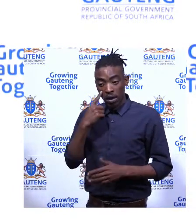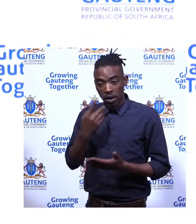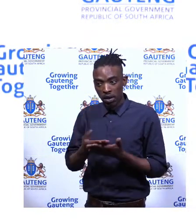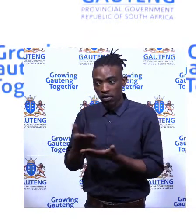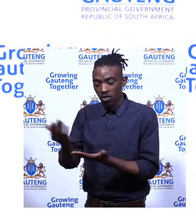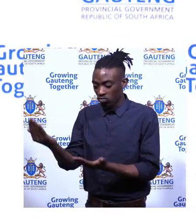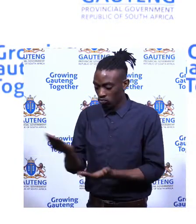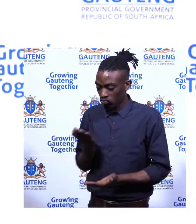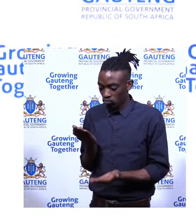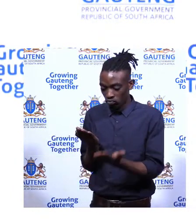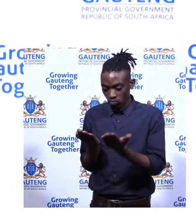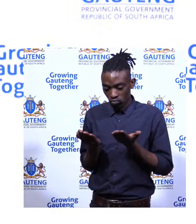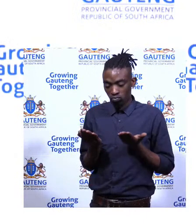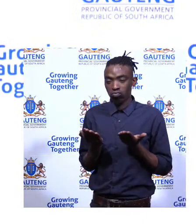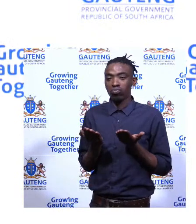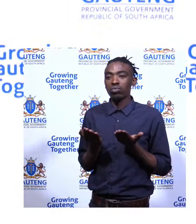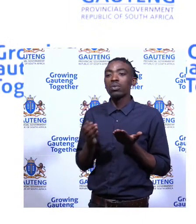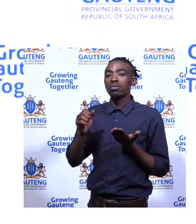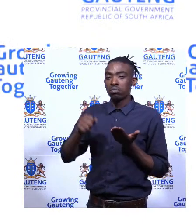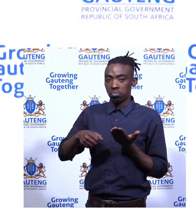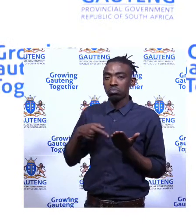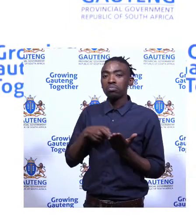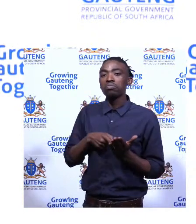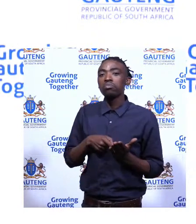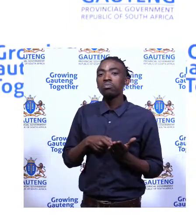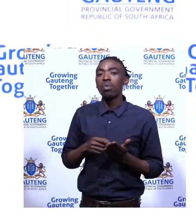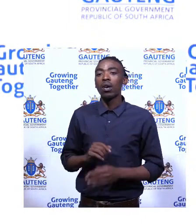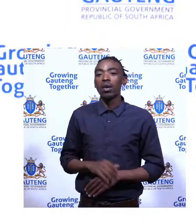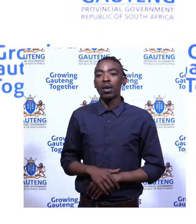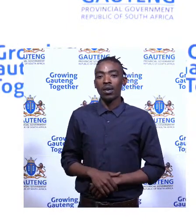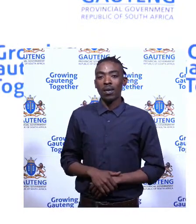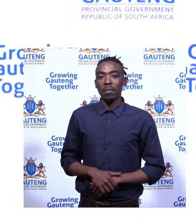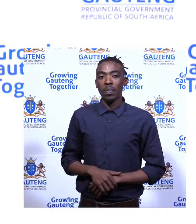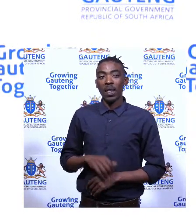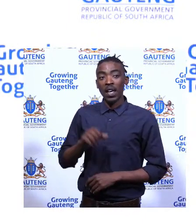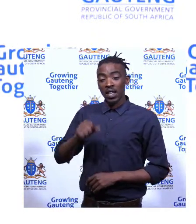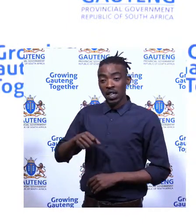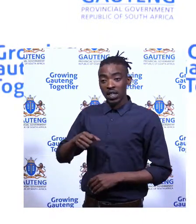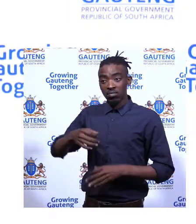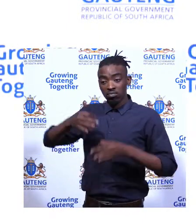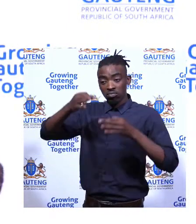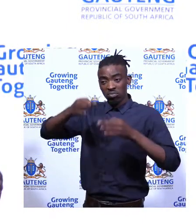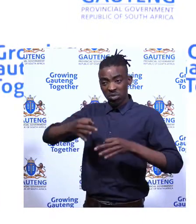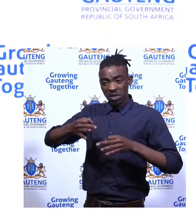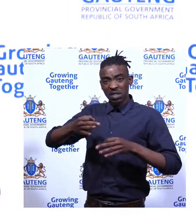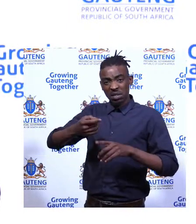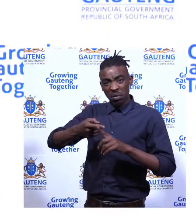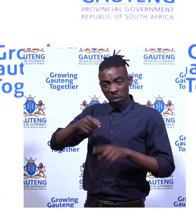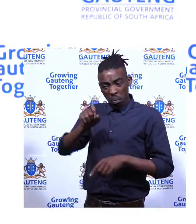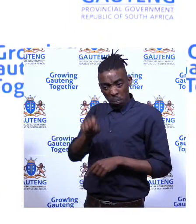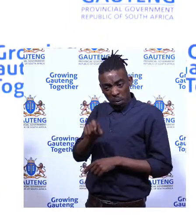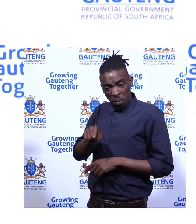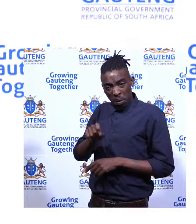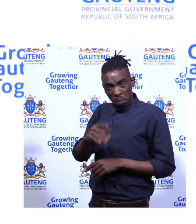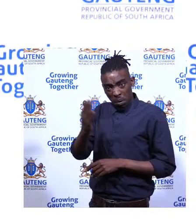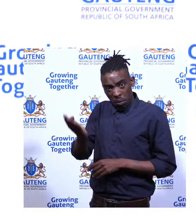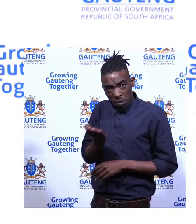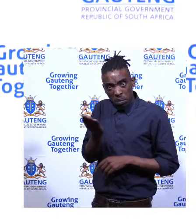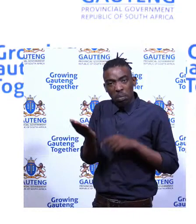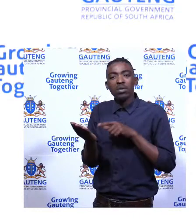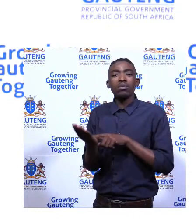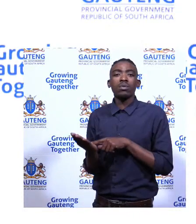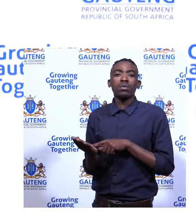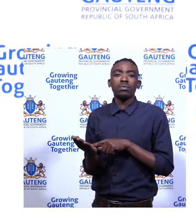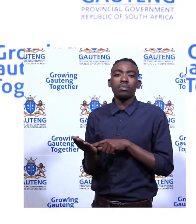team. The emphasis that comes from there is that whatever you do has to be gradual. I think